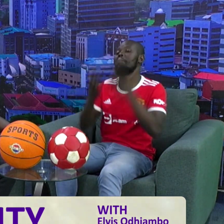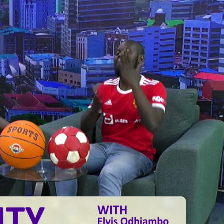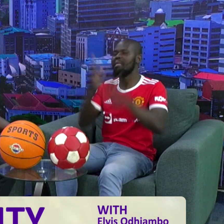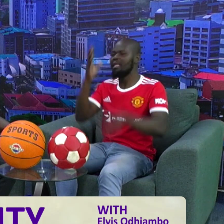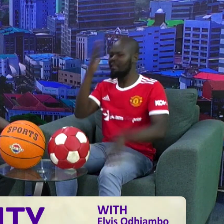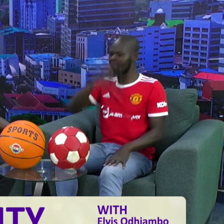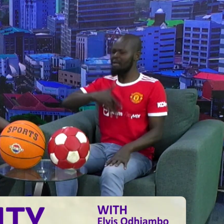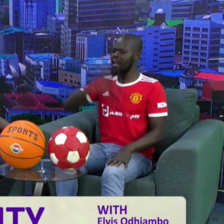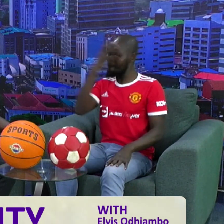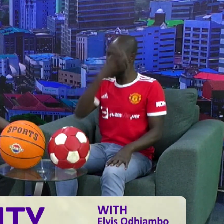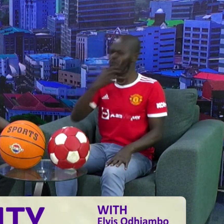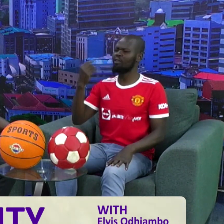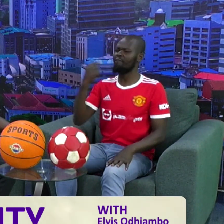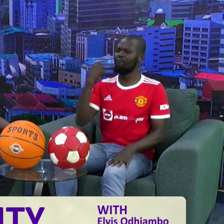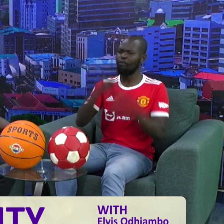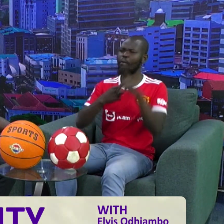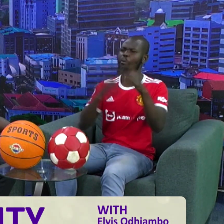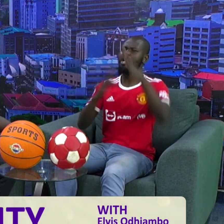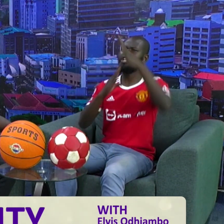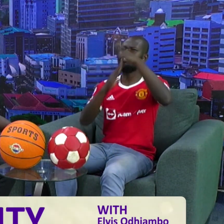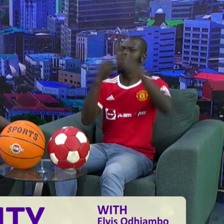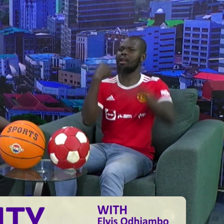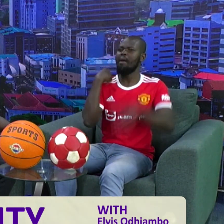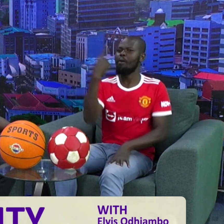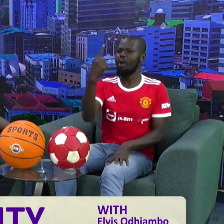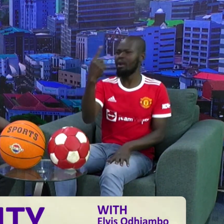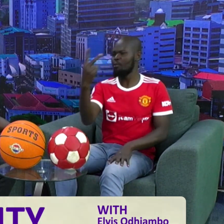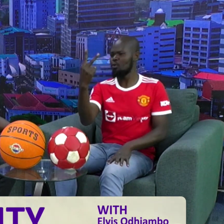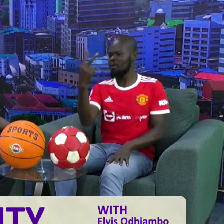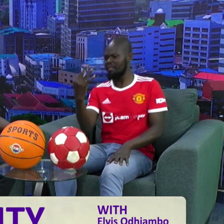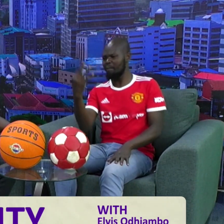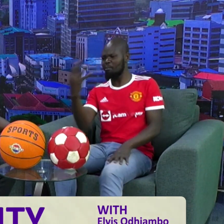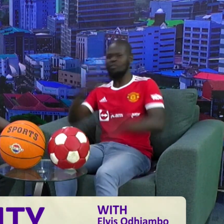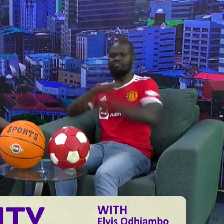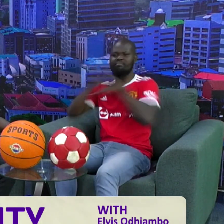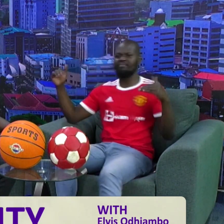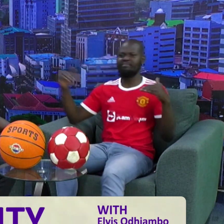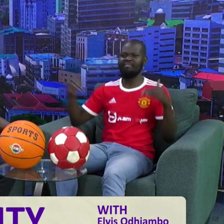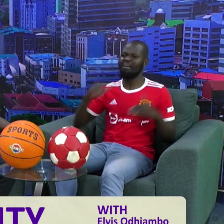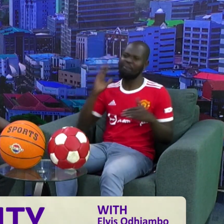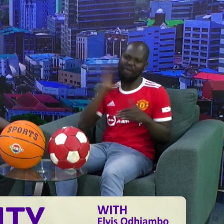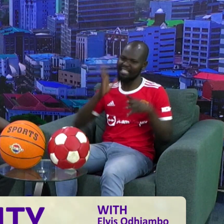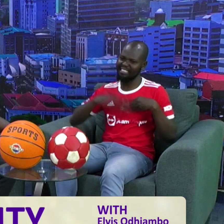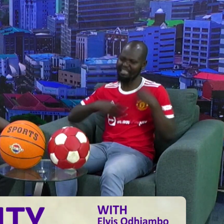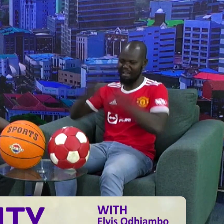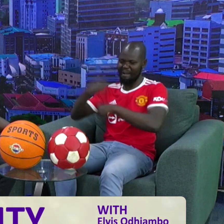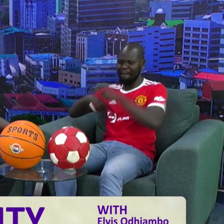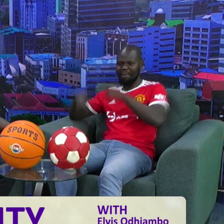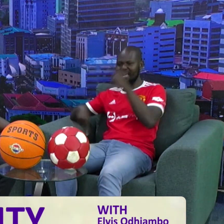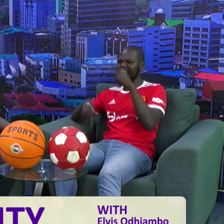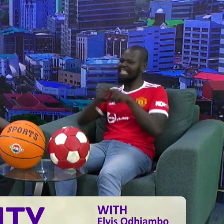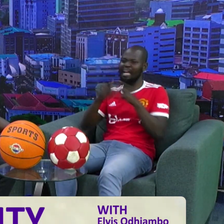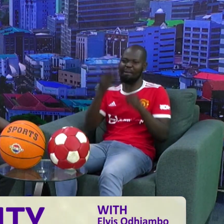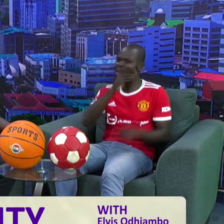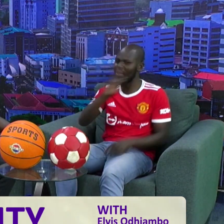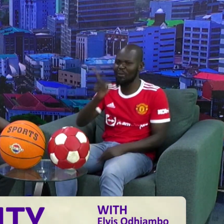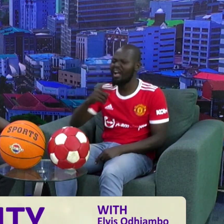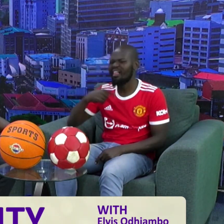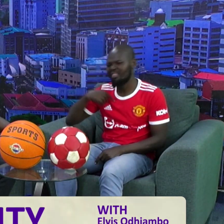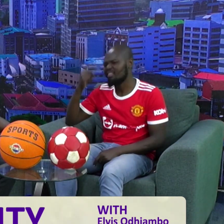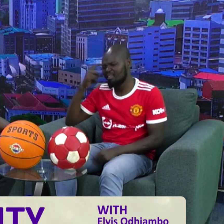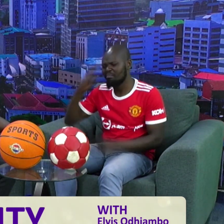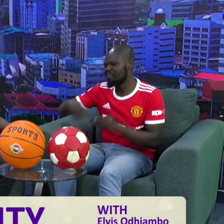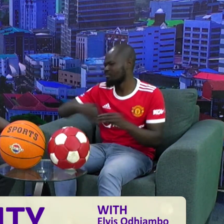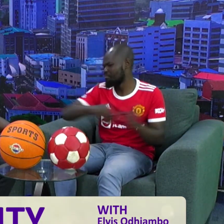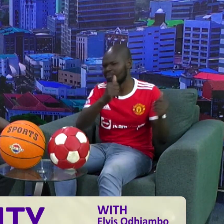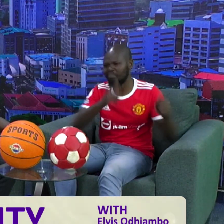believe they're going into this game with a very positive and a very confident mentality. Right. So I think Moranga won't go